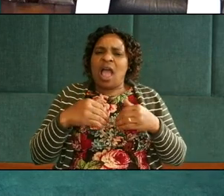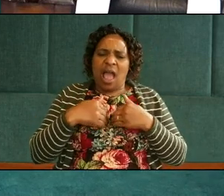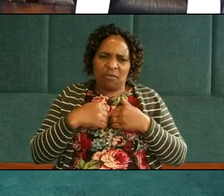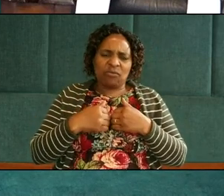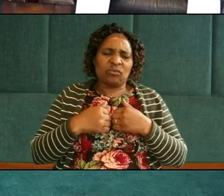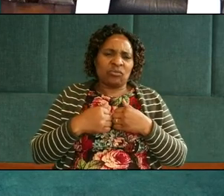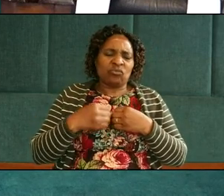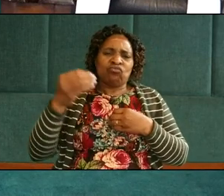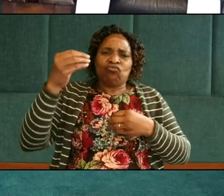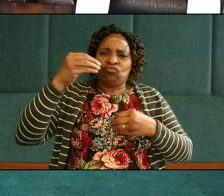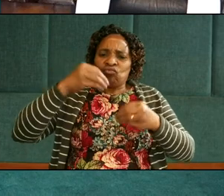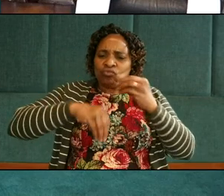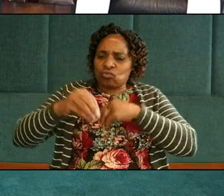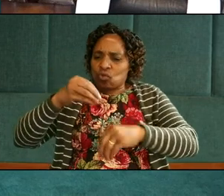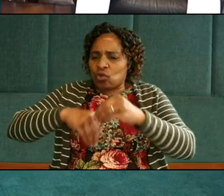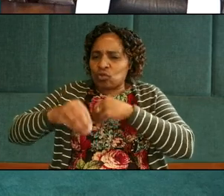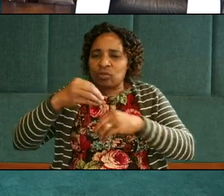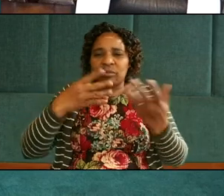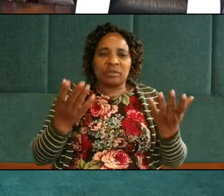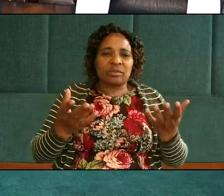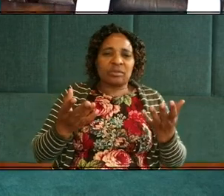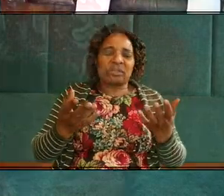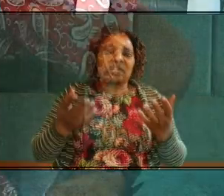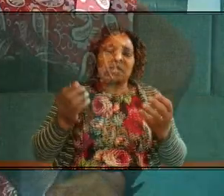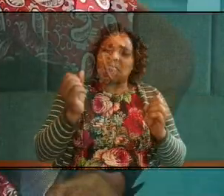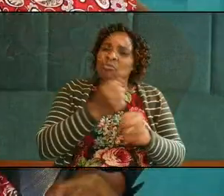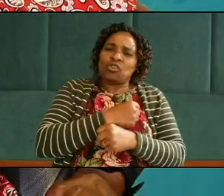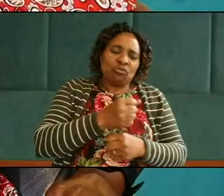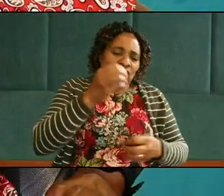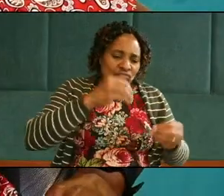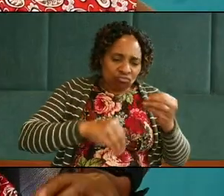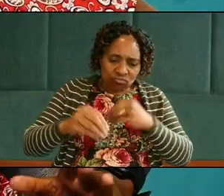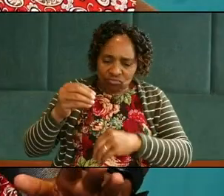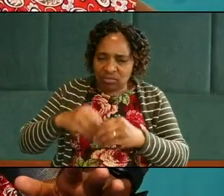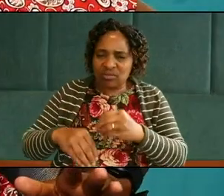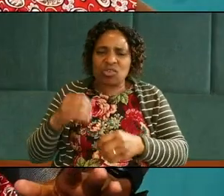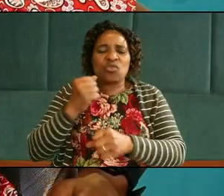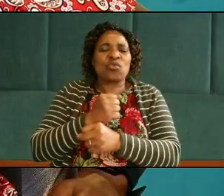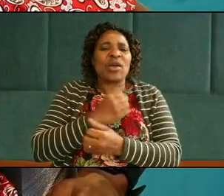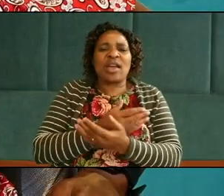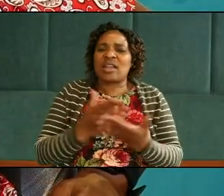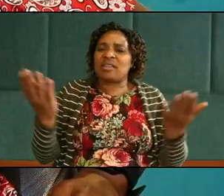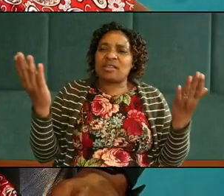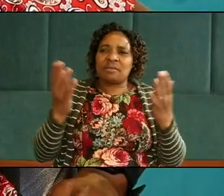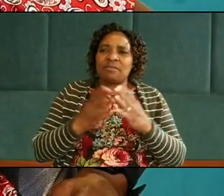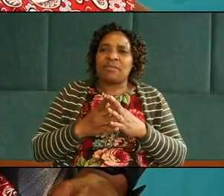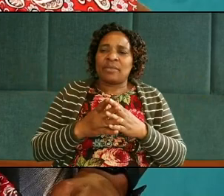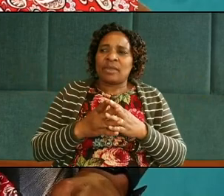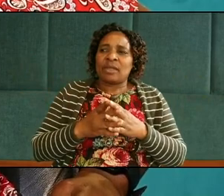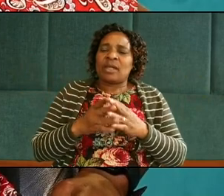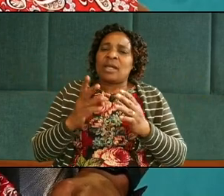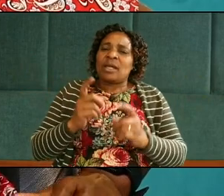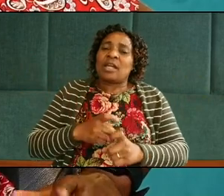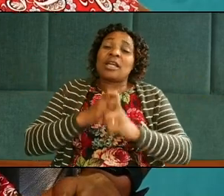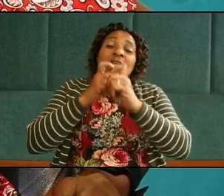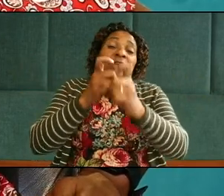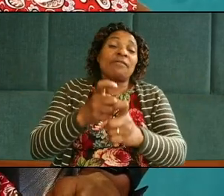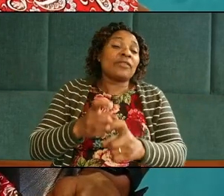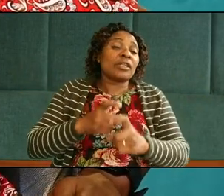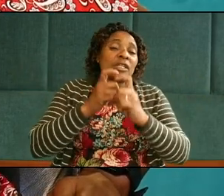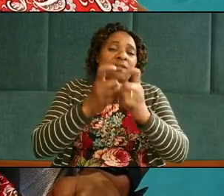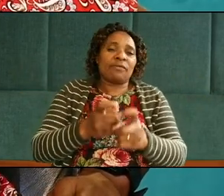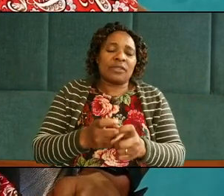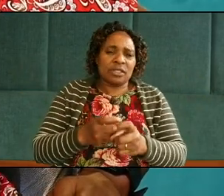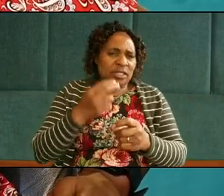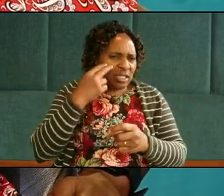harambe. Essentially, you know, they didn't have to changa, they didn't have to do anything, you know. These were gifts that were given, and you should have